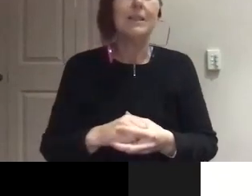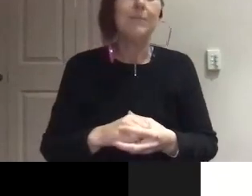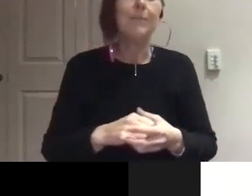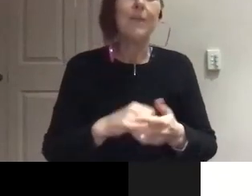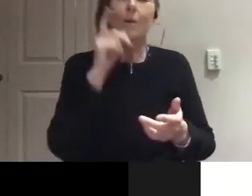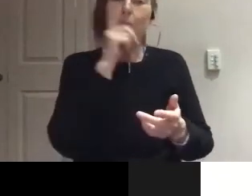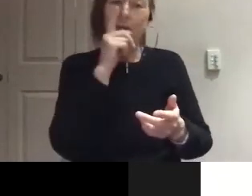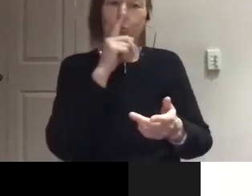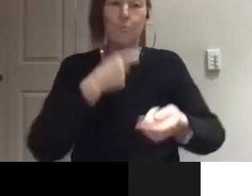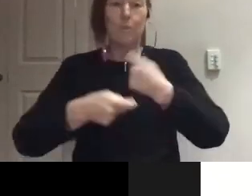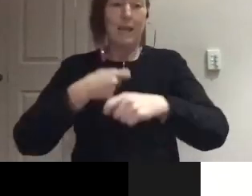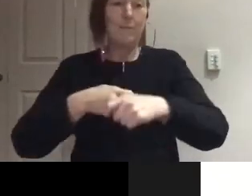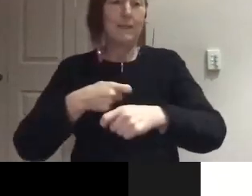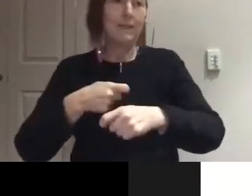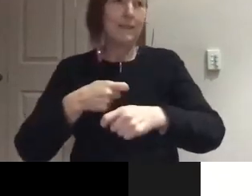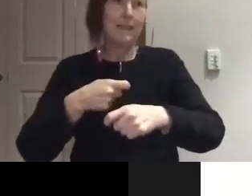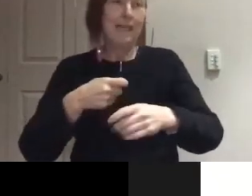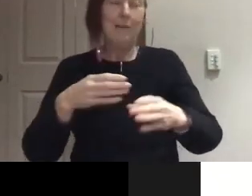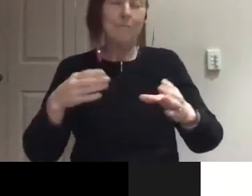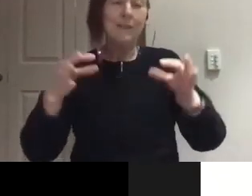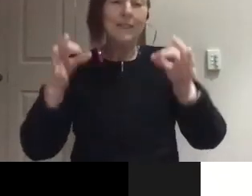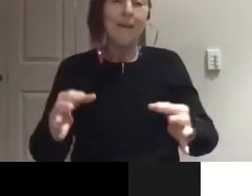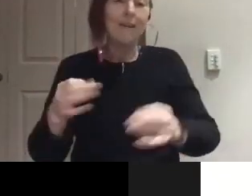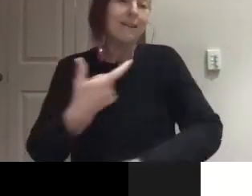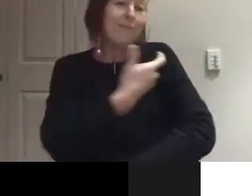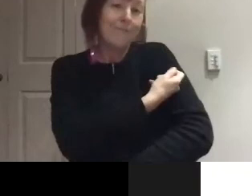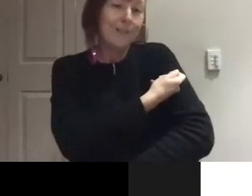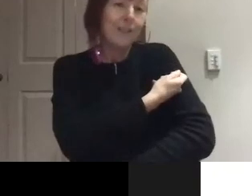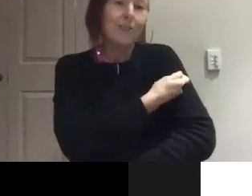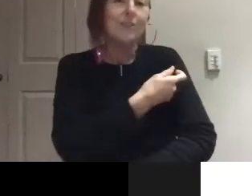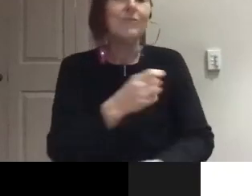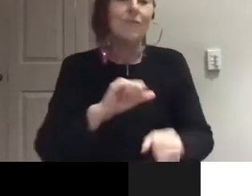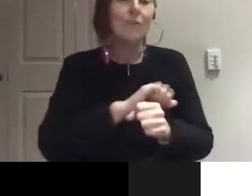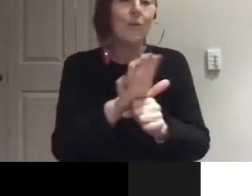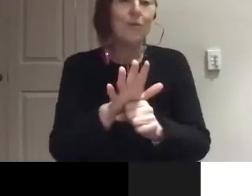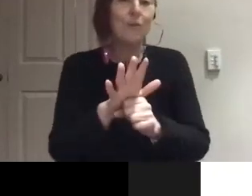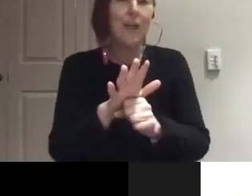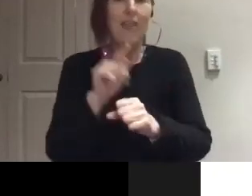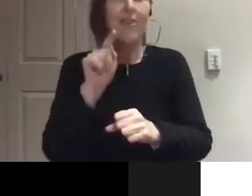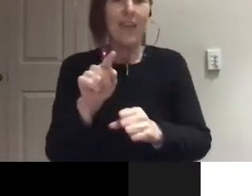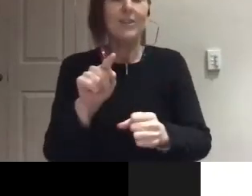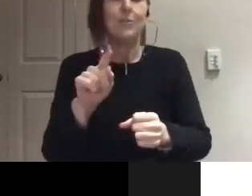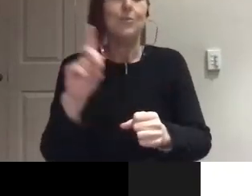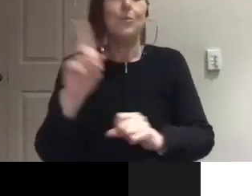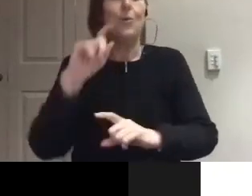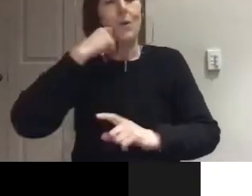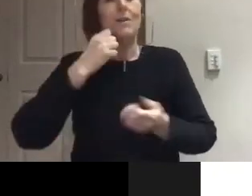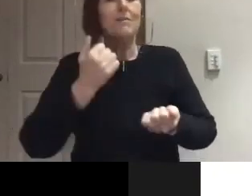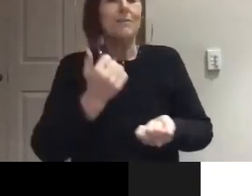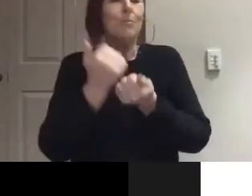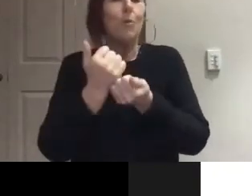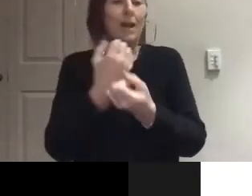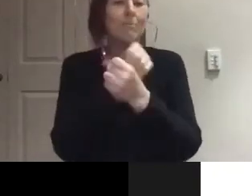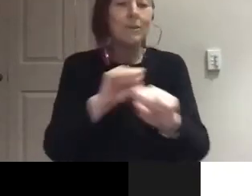knock this thing over. And we'd really like that to happen, to land that knockout blow one day. So